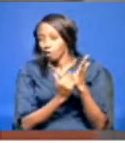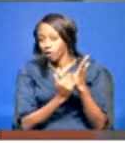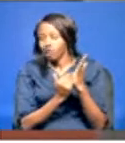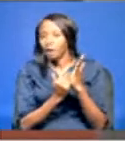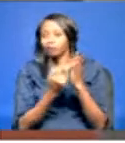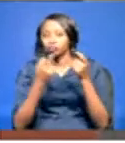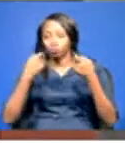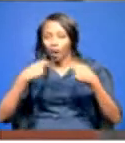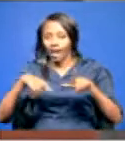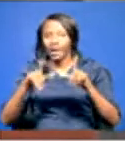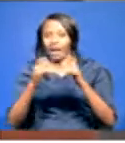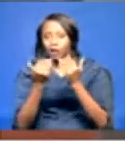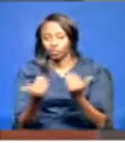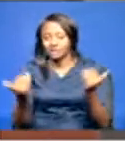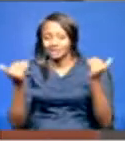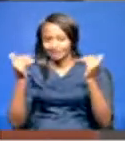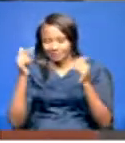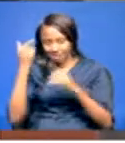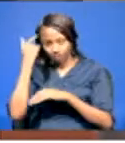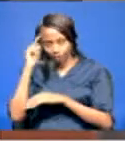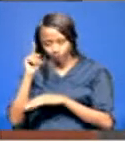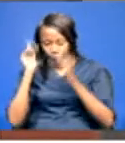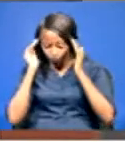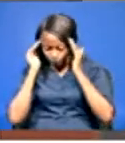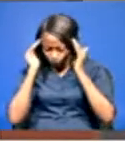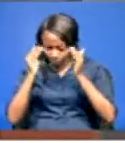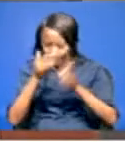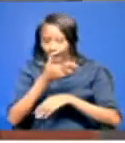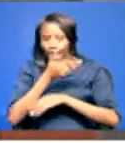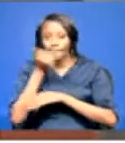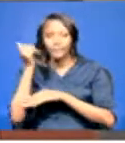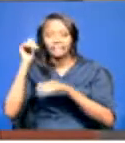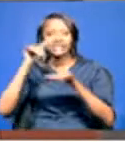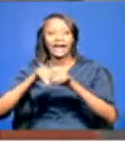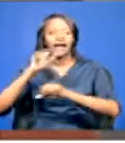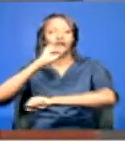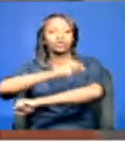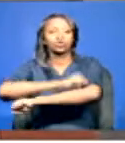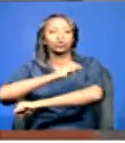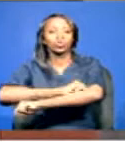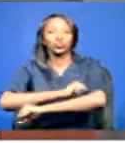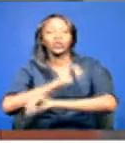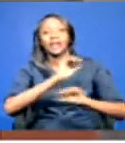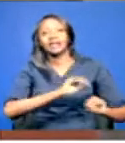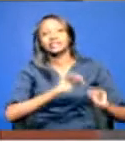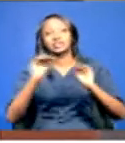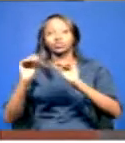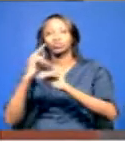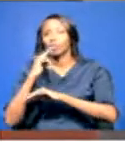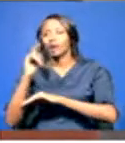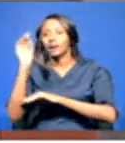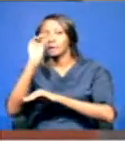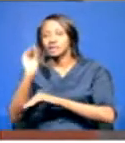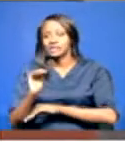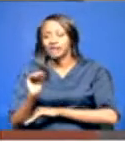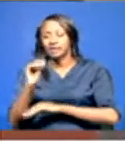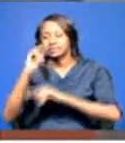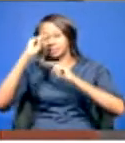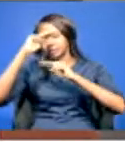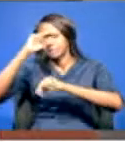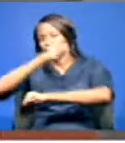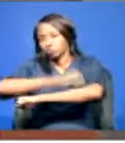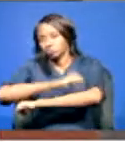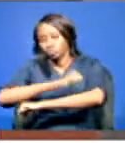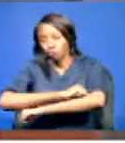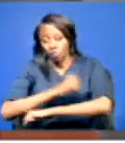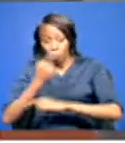concentrate better in school and hopefully ensure 100% transition to secondary schools. We are looking to capitalize